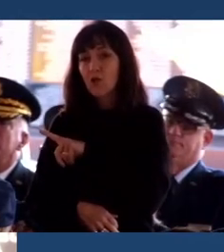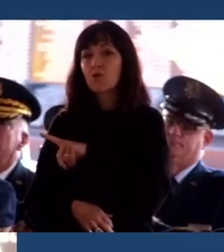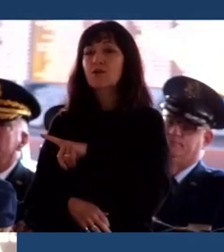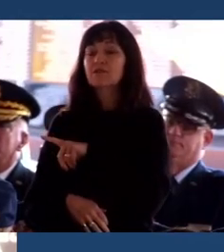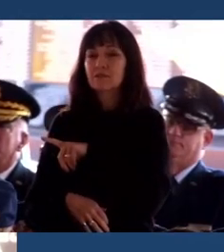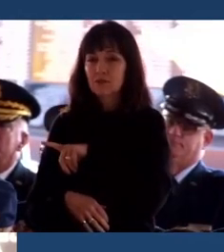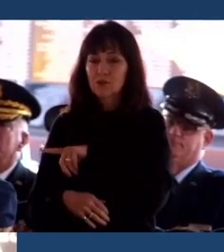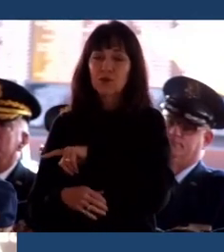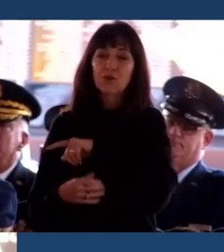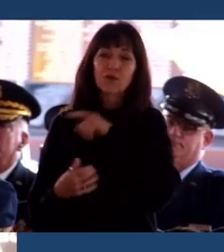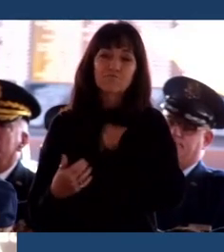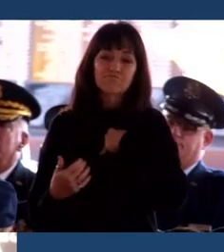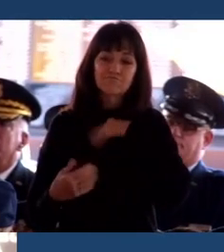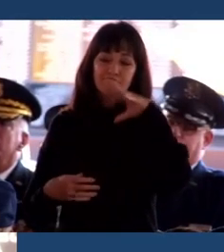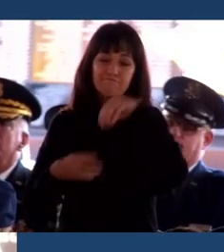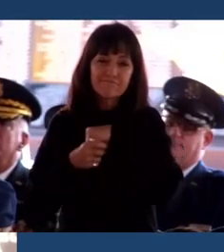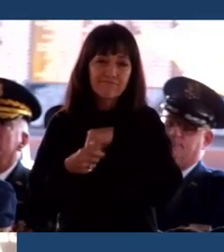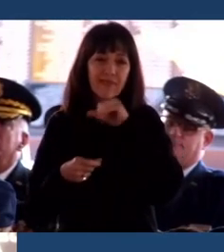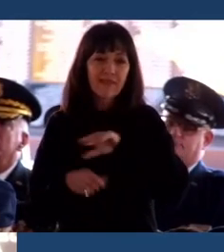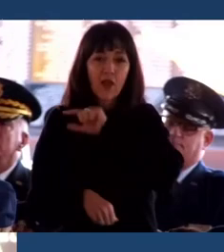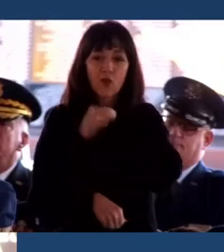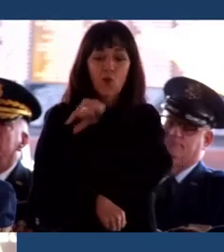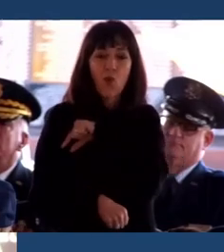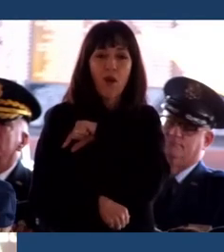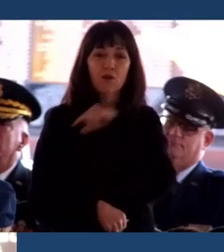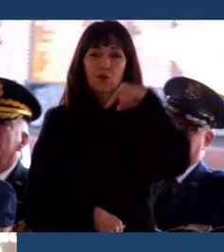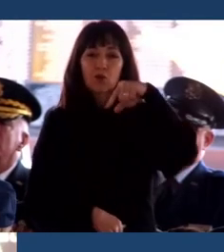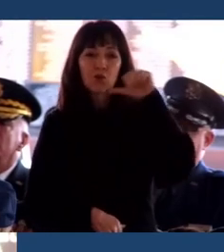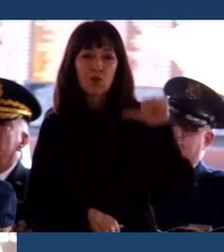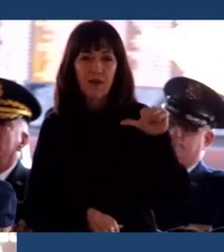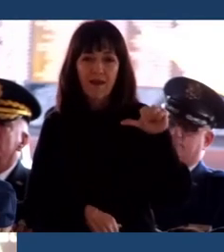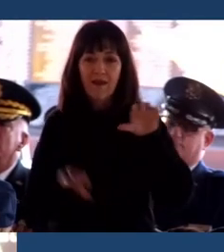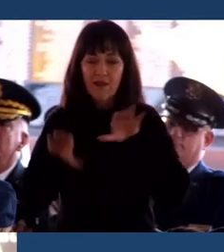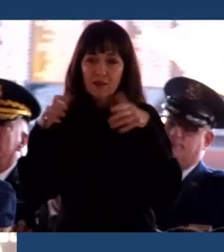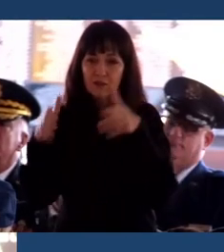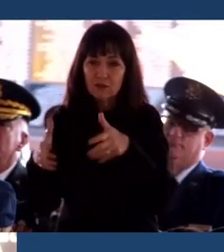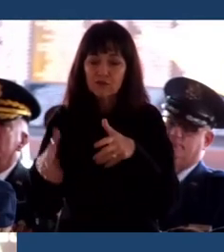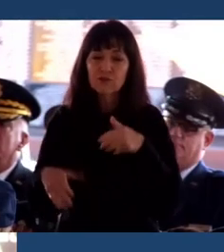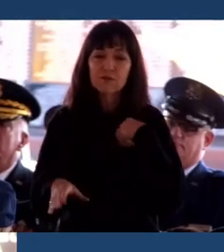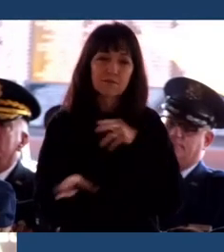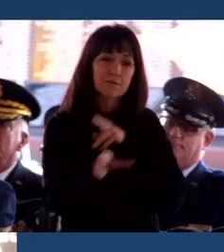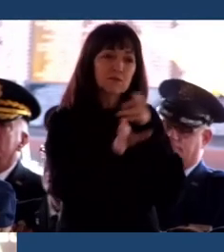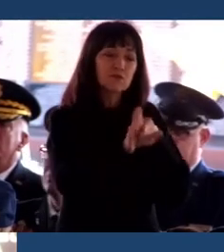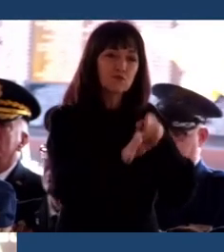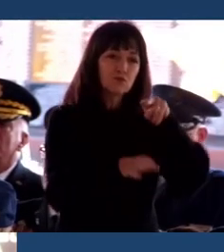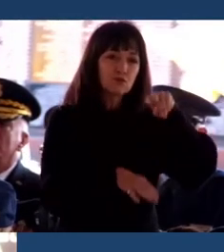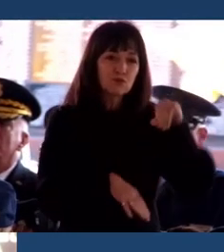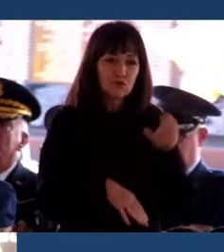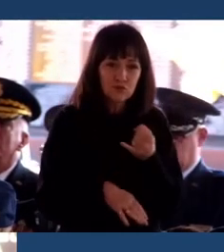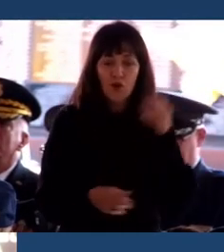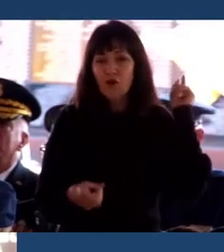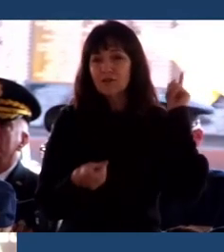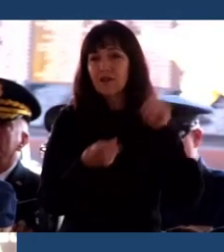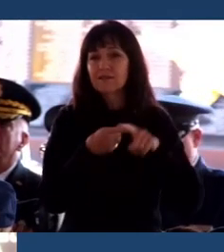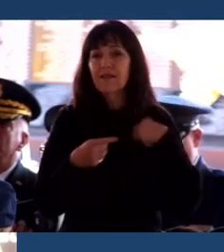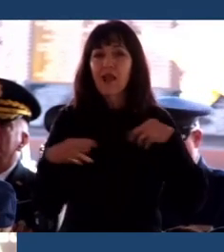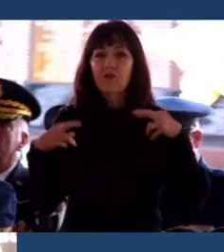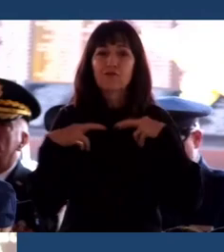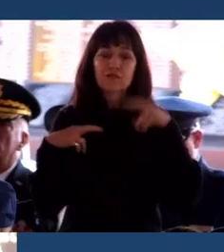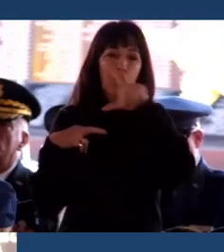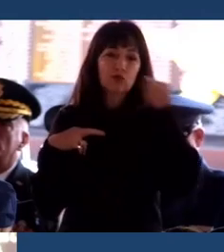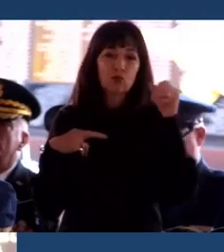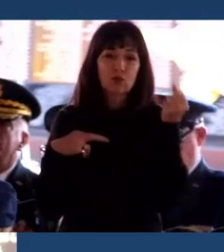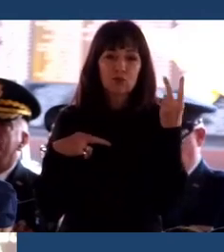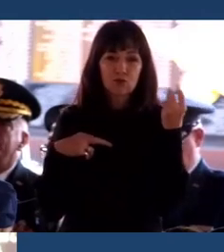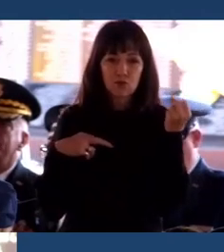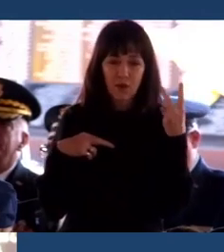Quality Assurance. I joined Bess, McGuire, Dix, Lakehurst in New Jersey until I retired in 2012.